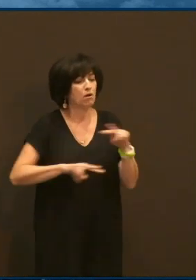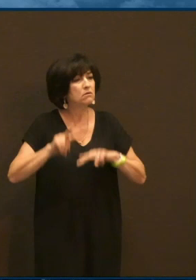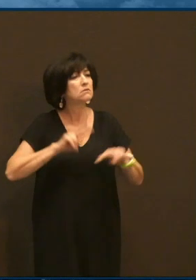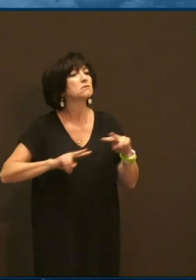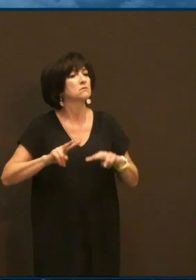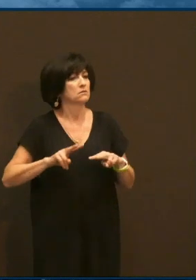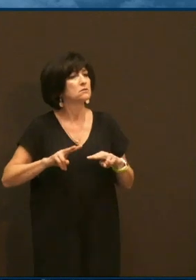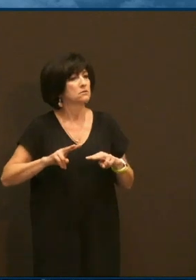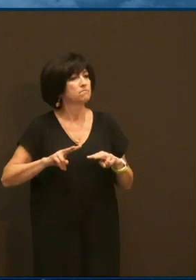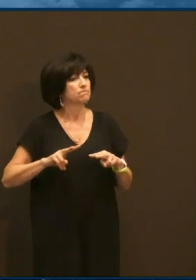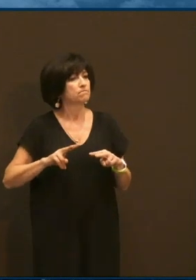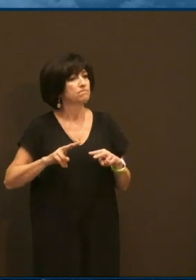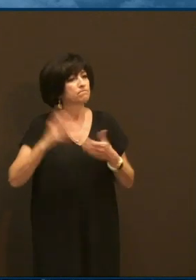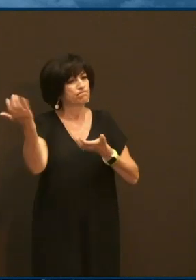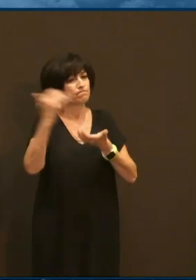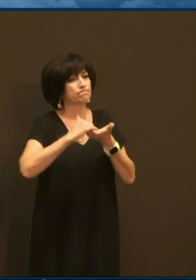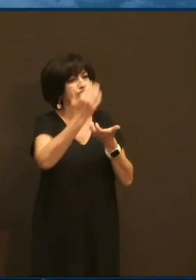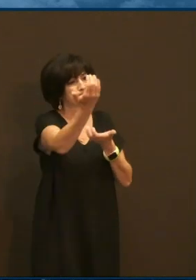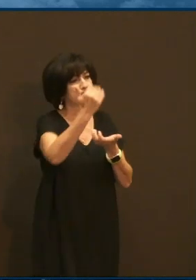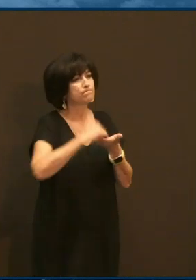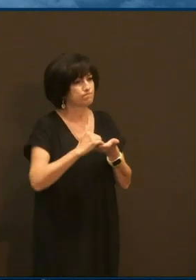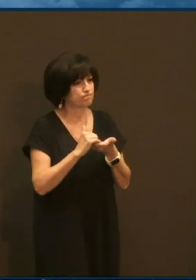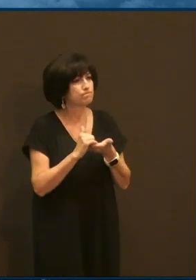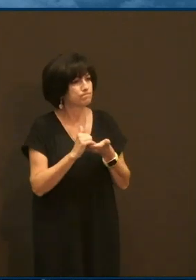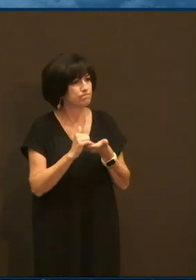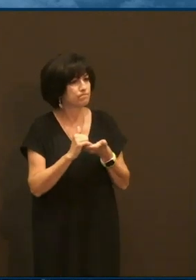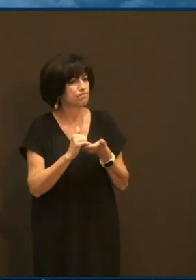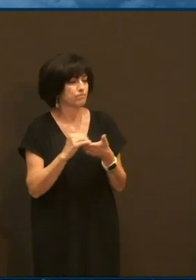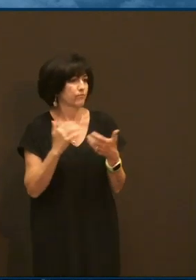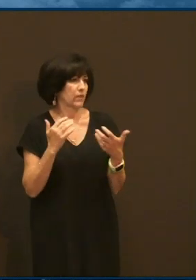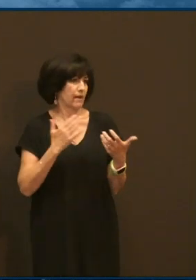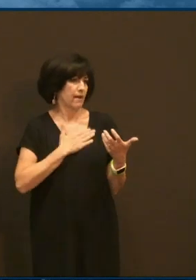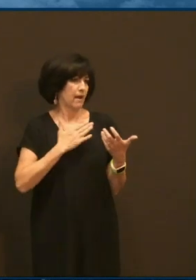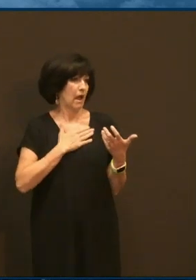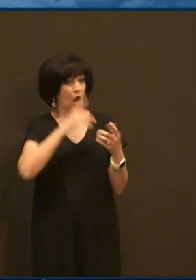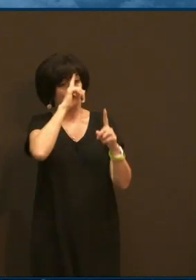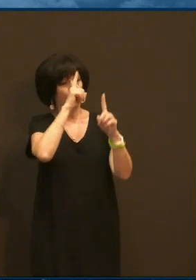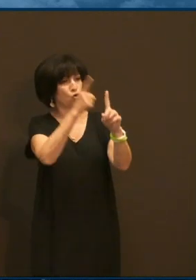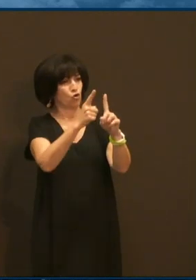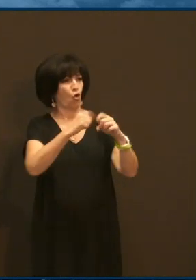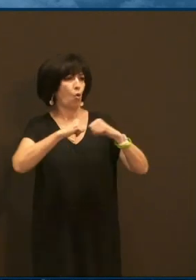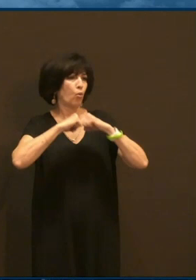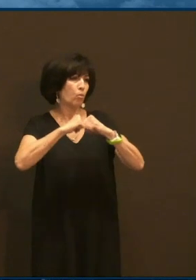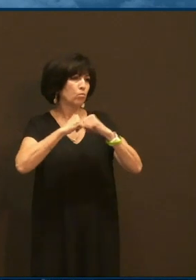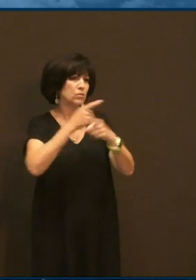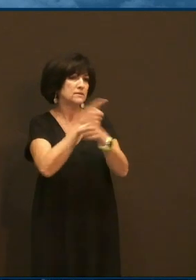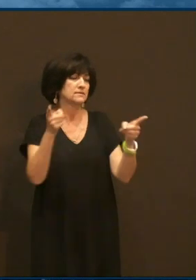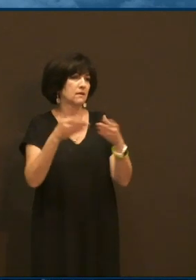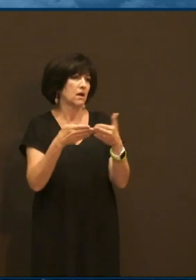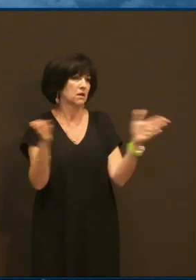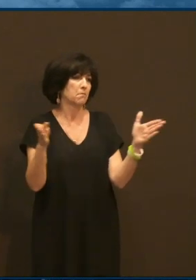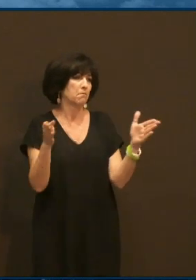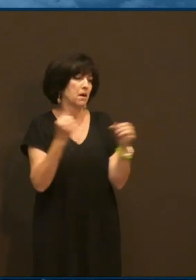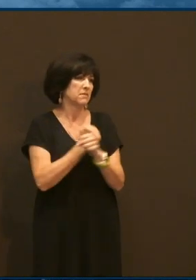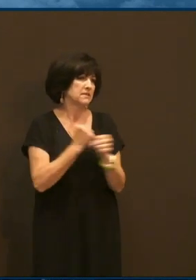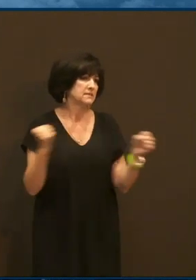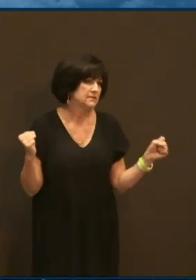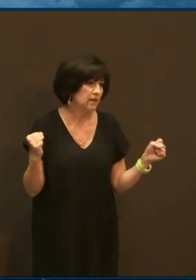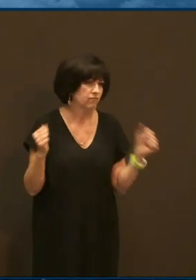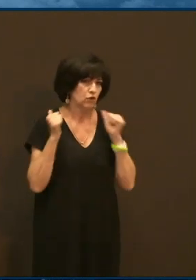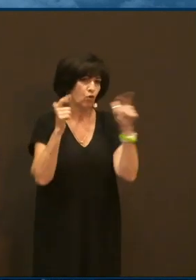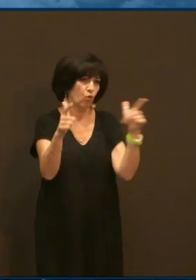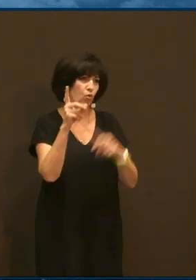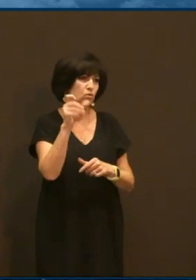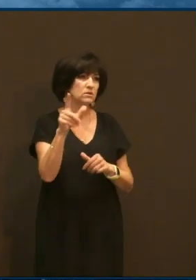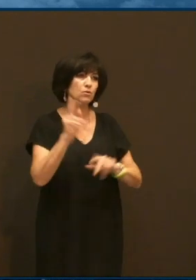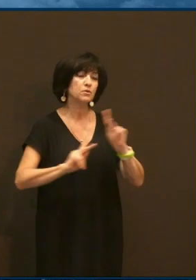and its effort to preserve the public safety and protect the public safety of all Delawareans. I just believe